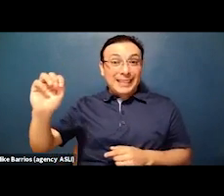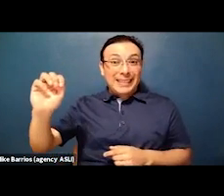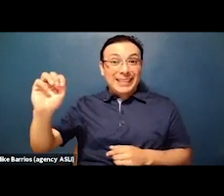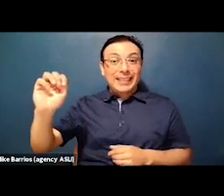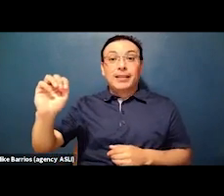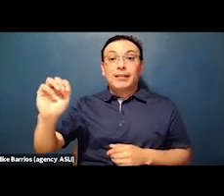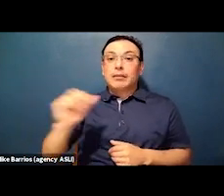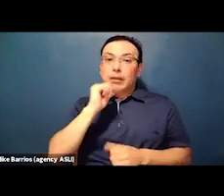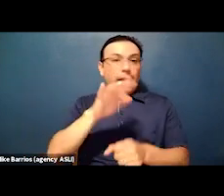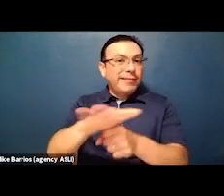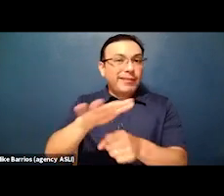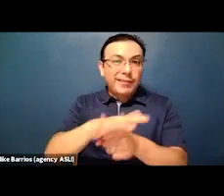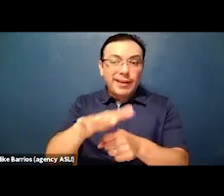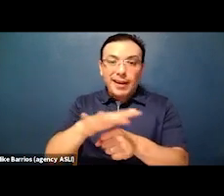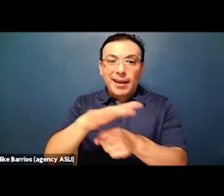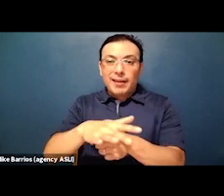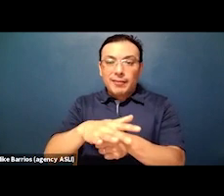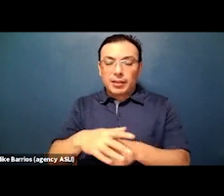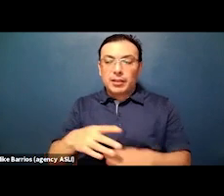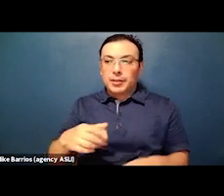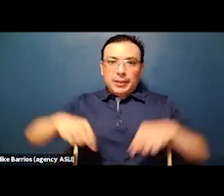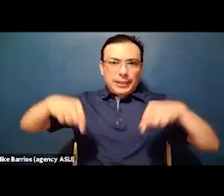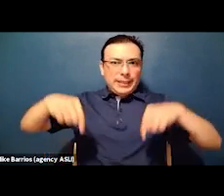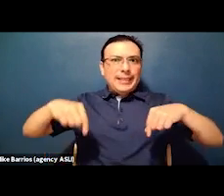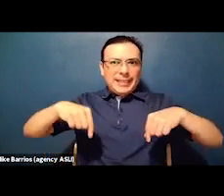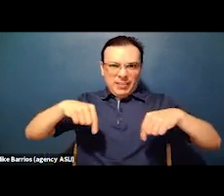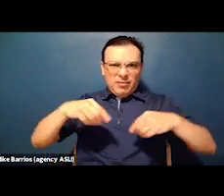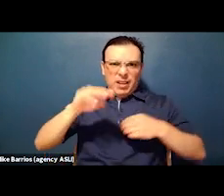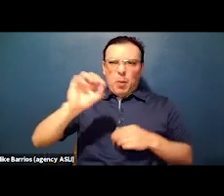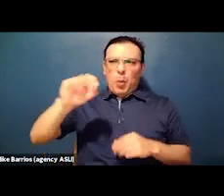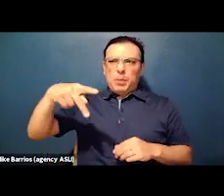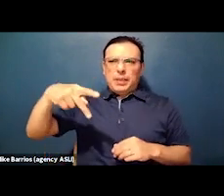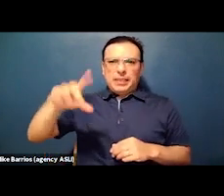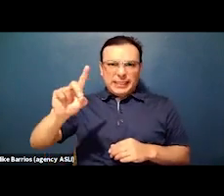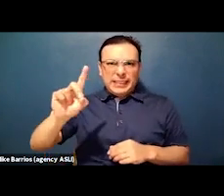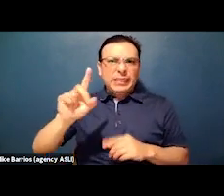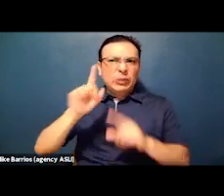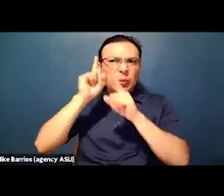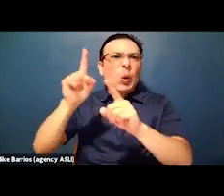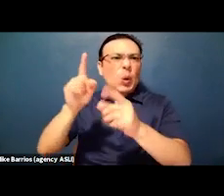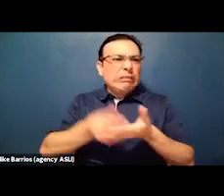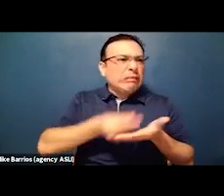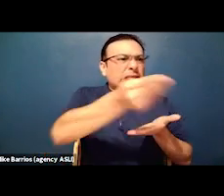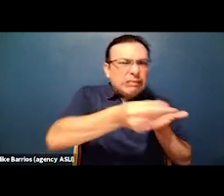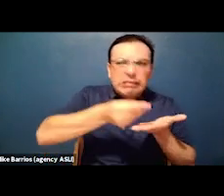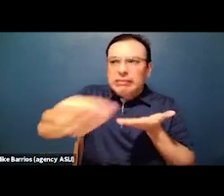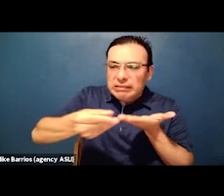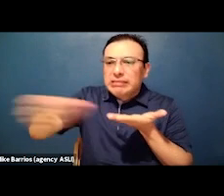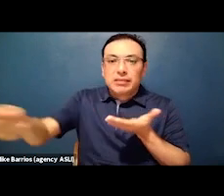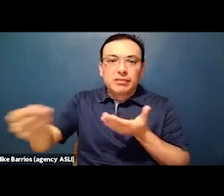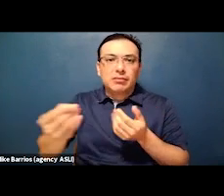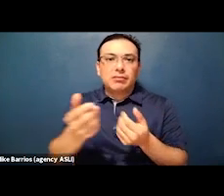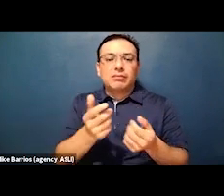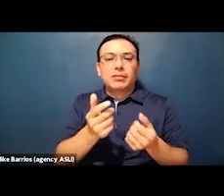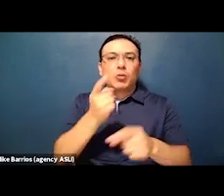sure that PPE was getting to the right folks. We set up a website for people to, you know, sign up